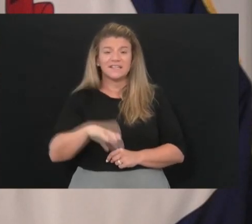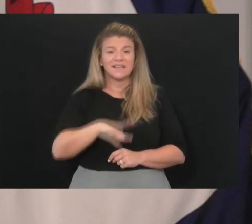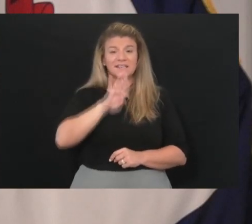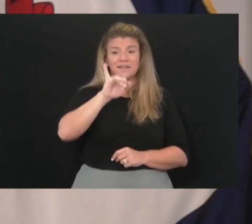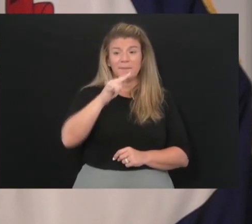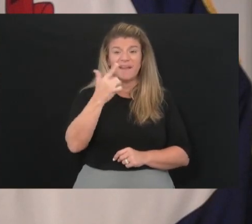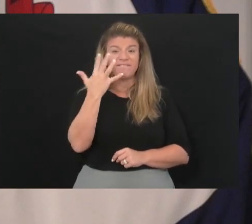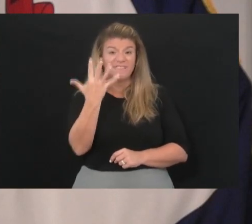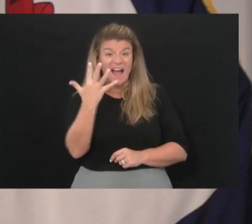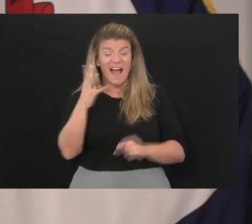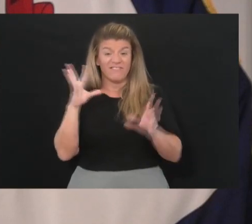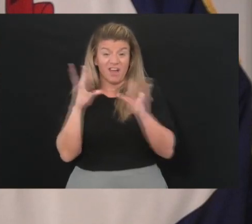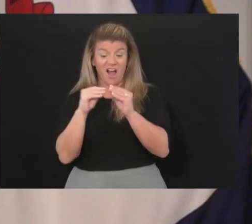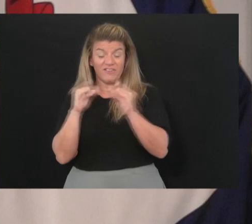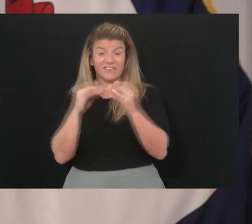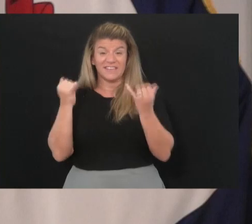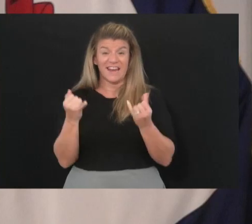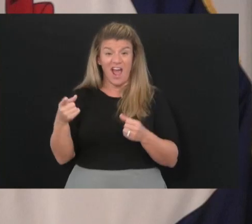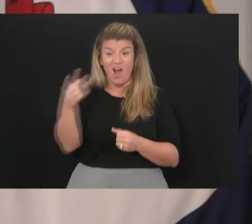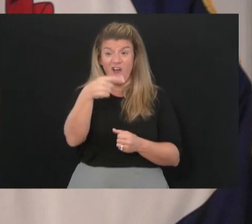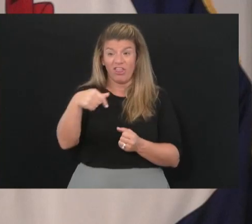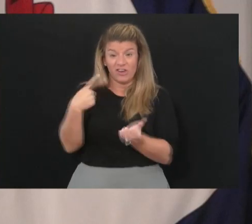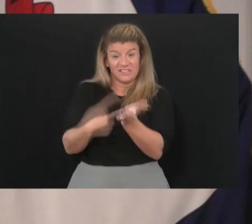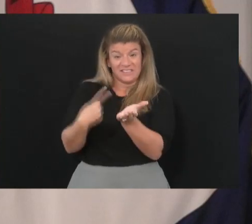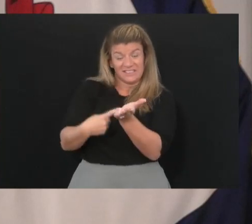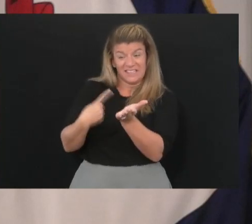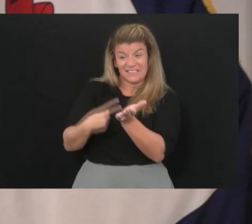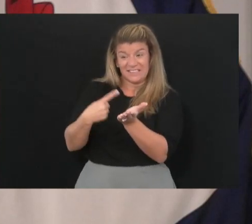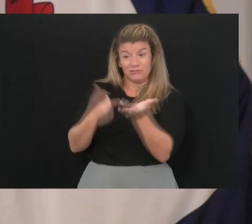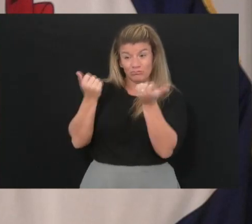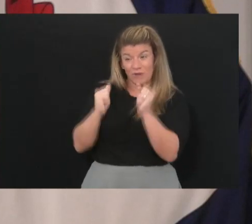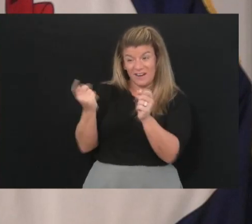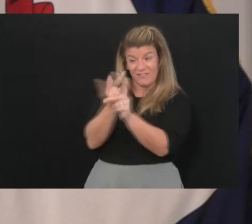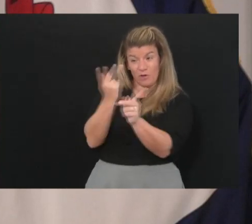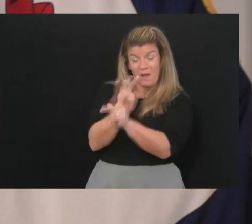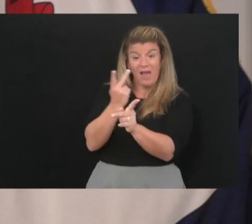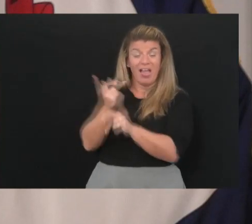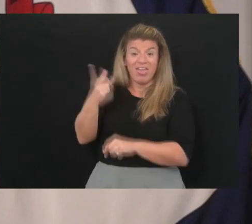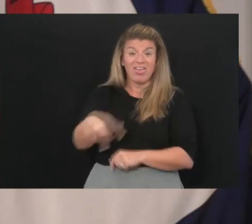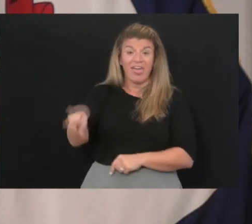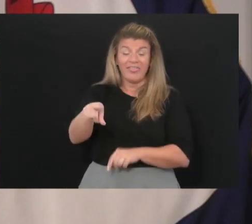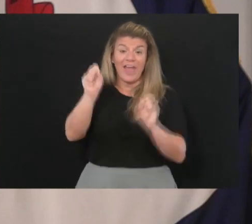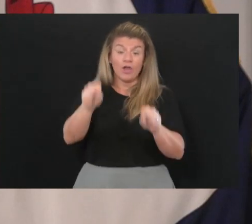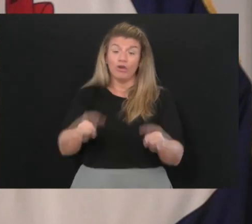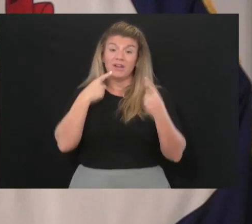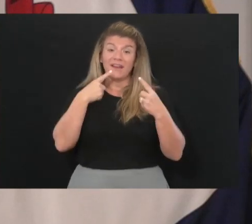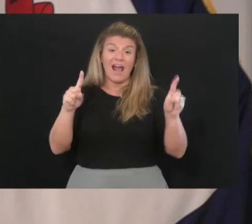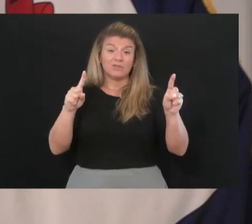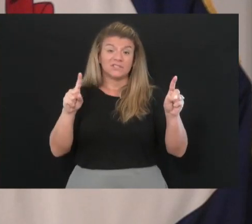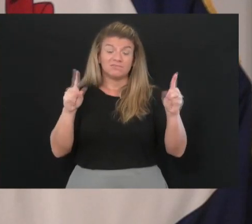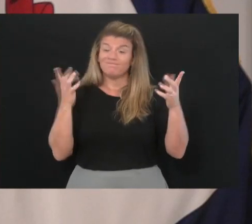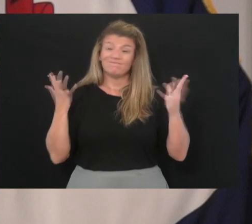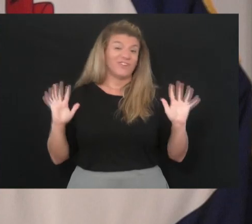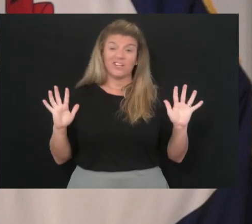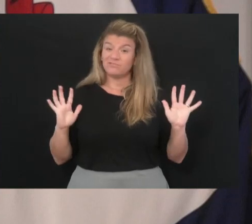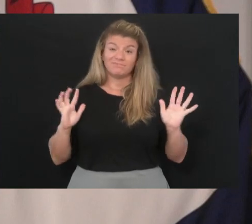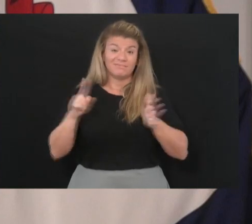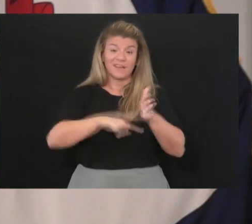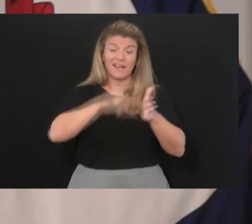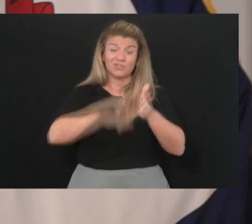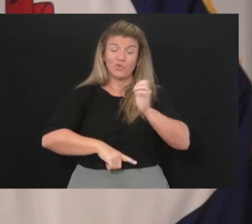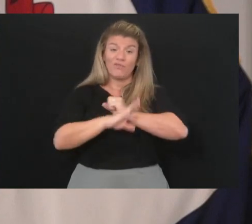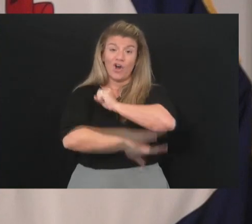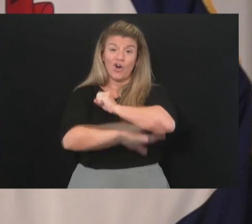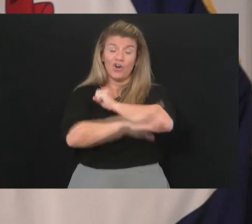are all contemplating and could come out today and say, we're done. We're going to cancel the fall season, or we're going to